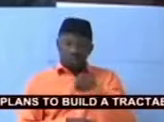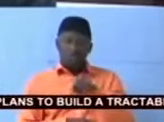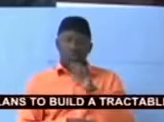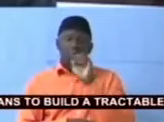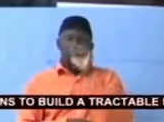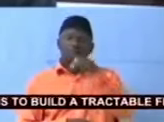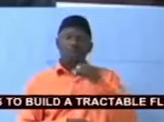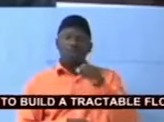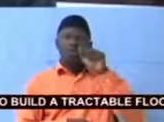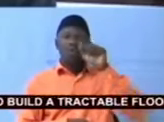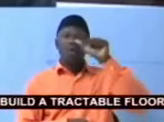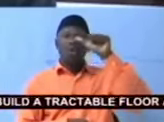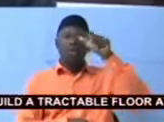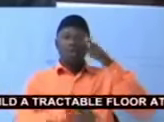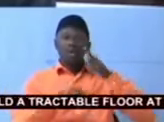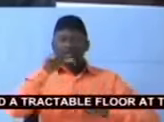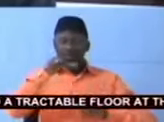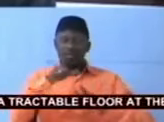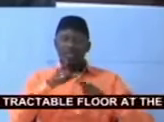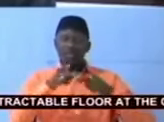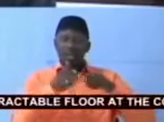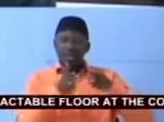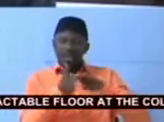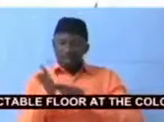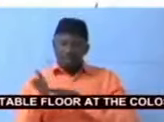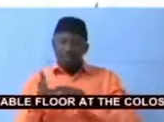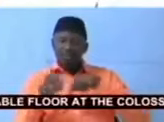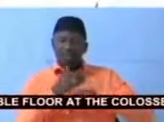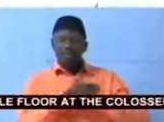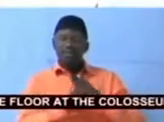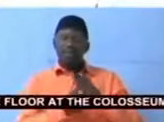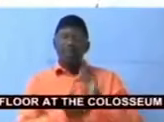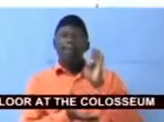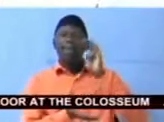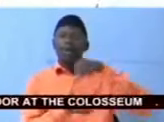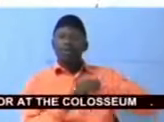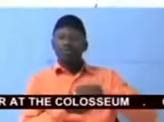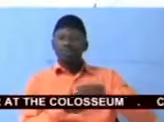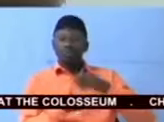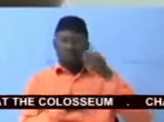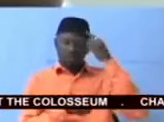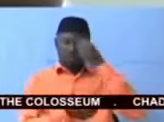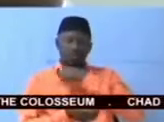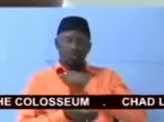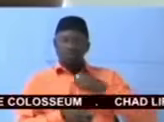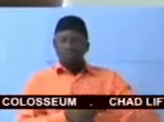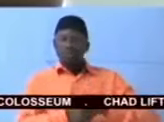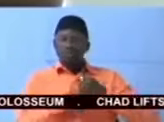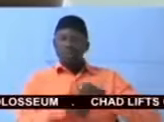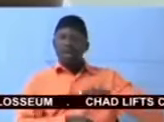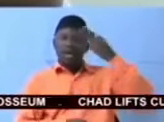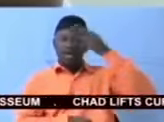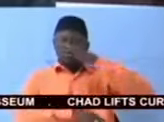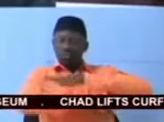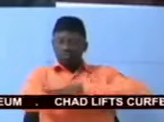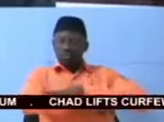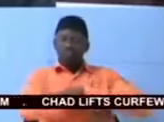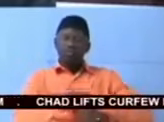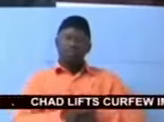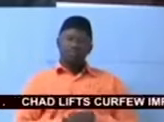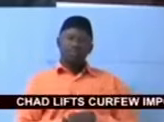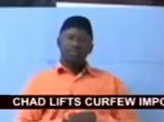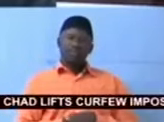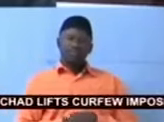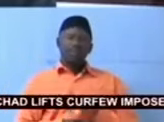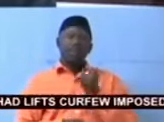Yes, it was the equivalent, yes. Well, non la tollot. You may continue to tell us where you got your diploma in law.